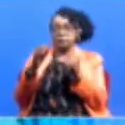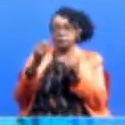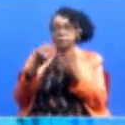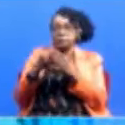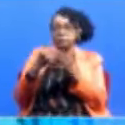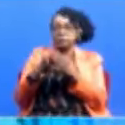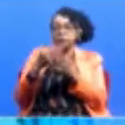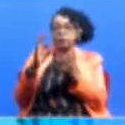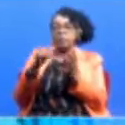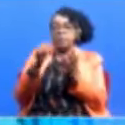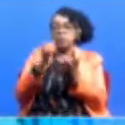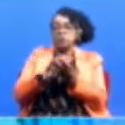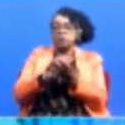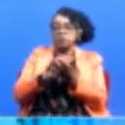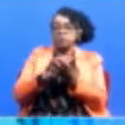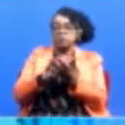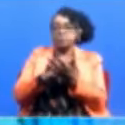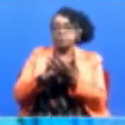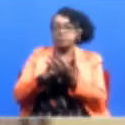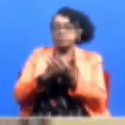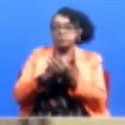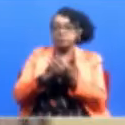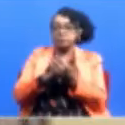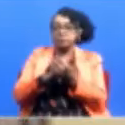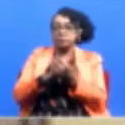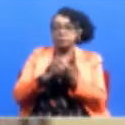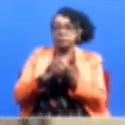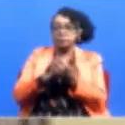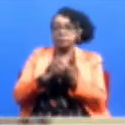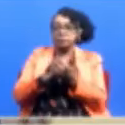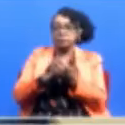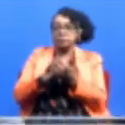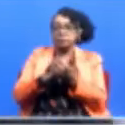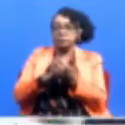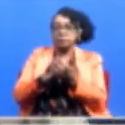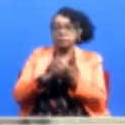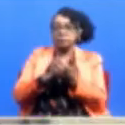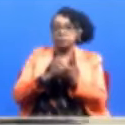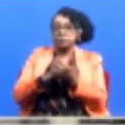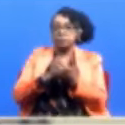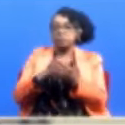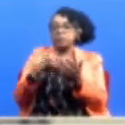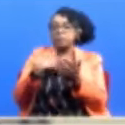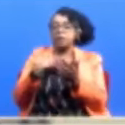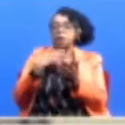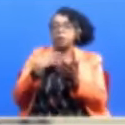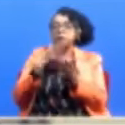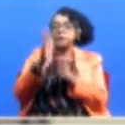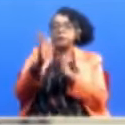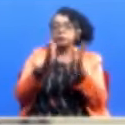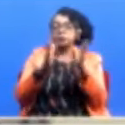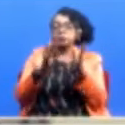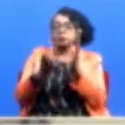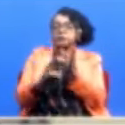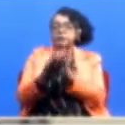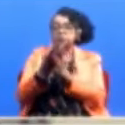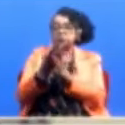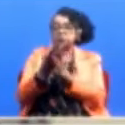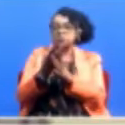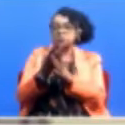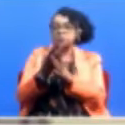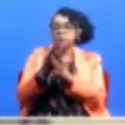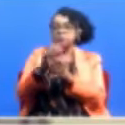employees beginning next month. I'm seeking the court for directions to set aside